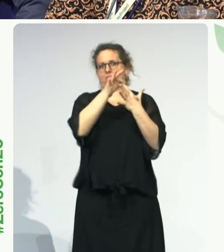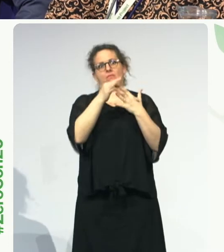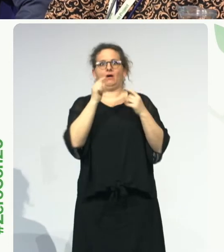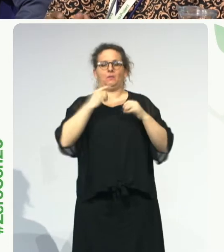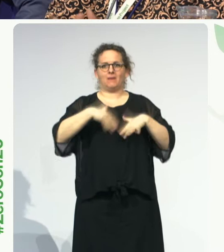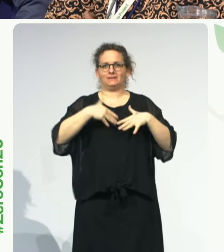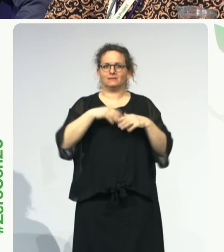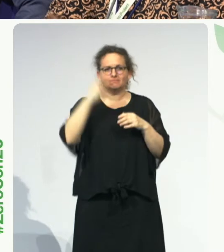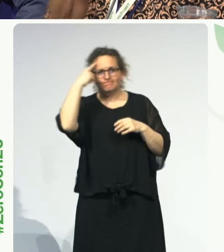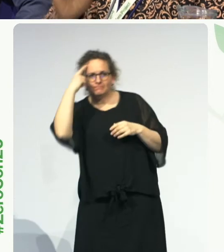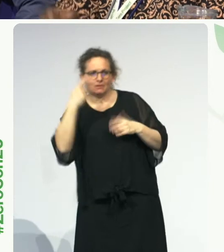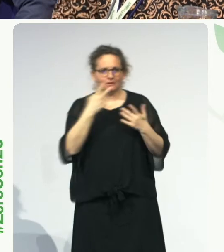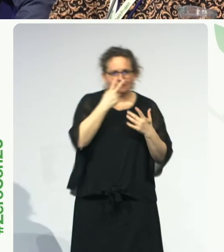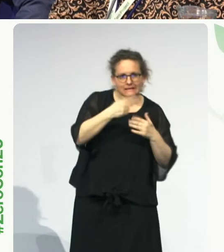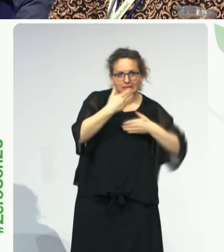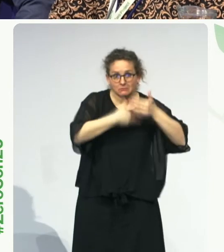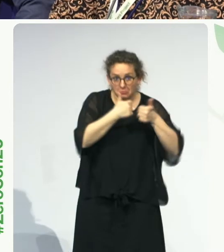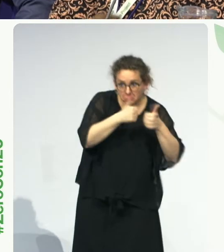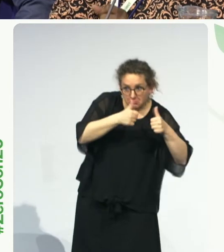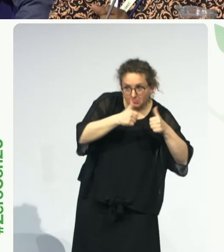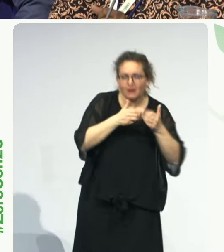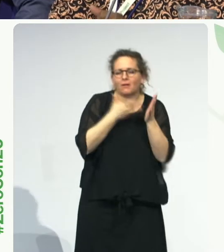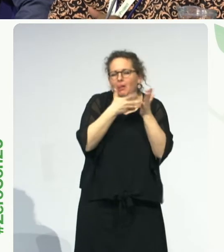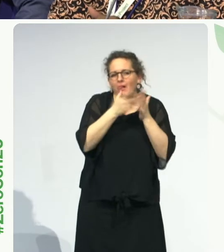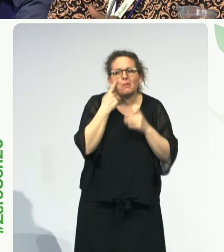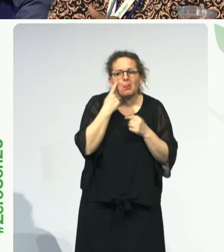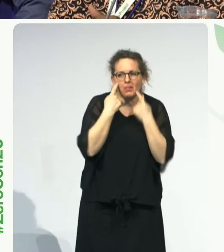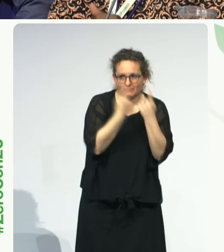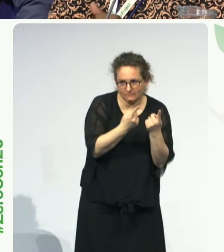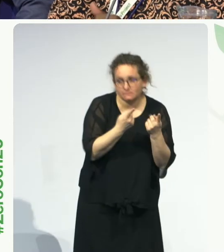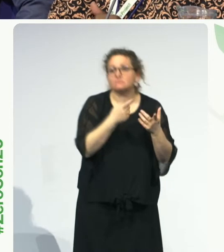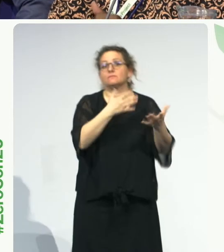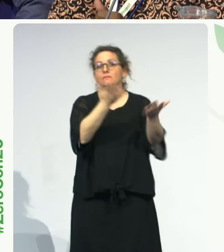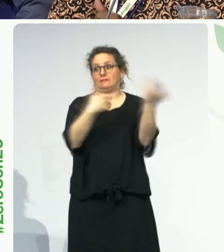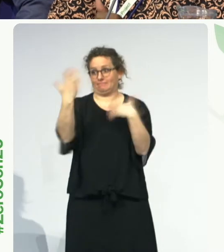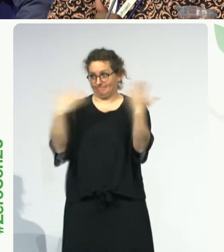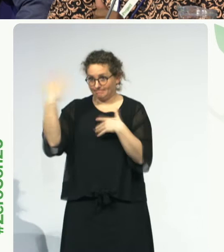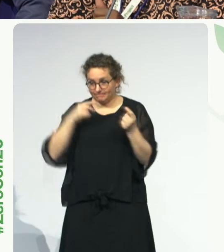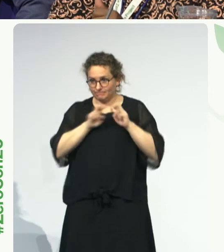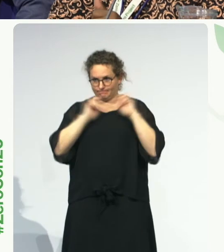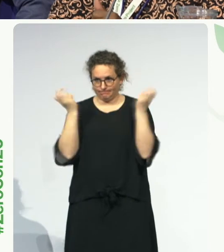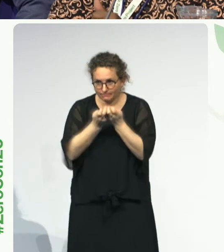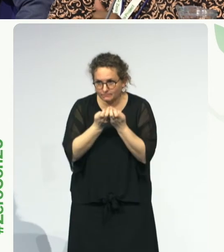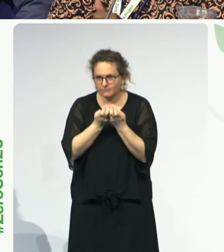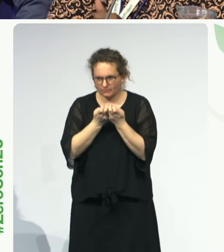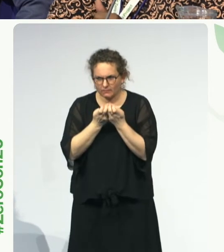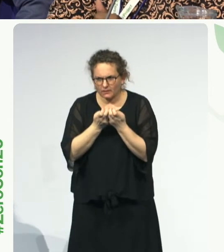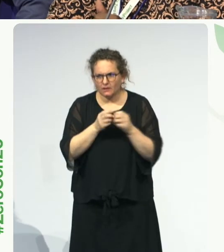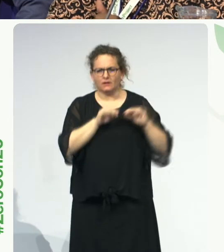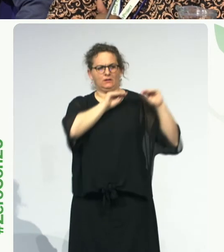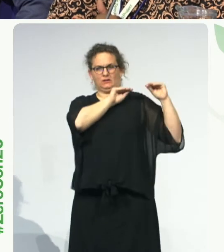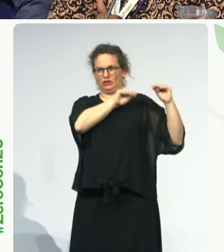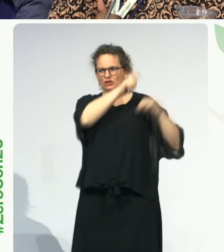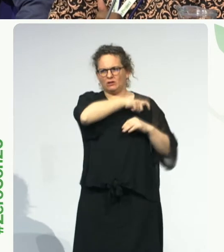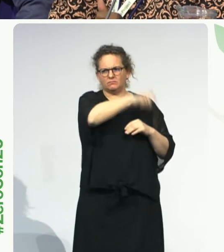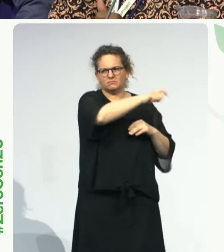And trainers were selected from teacher training institutions like State University of